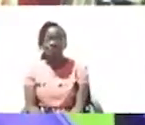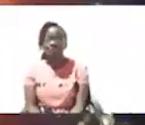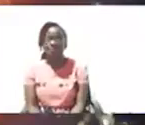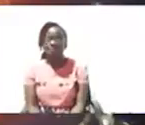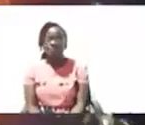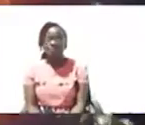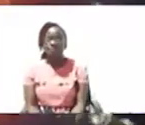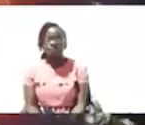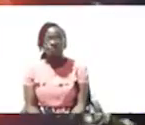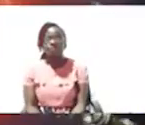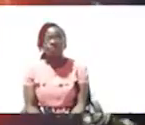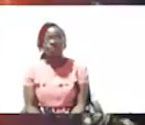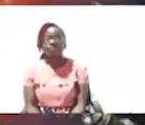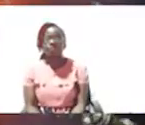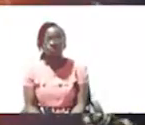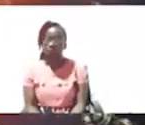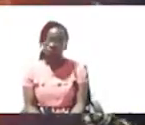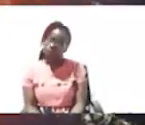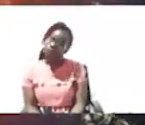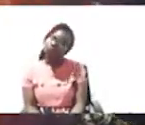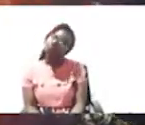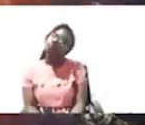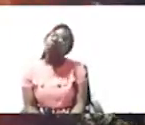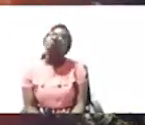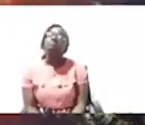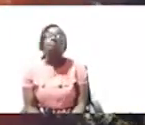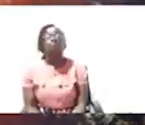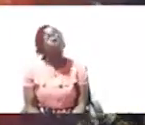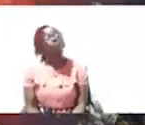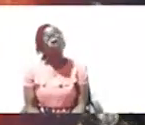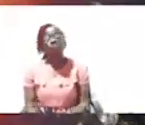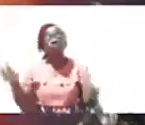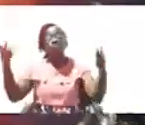with faith, and today God will change your destiny.